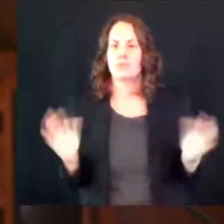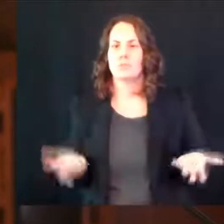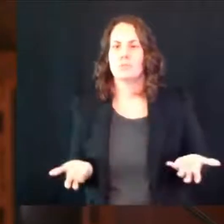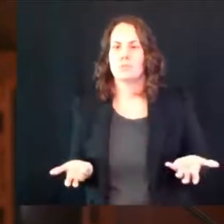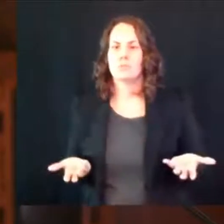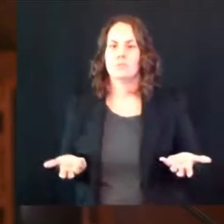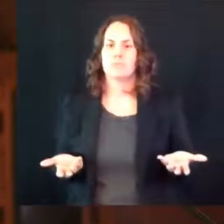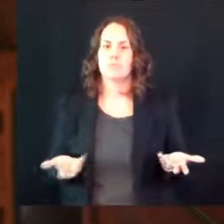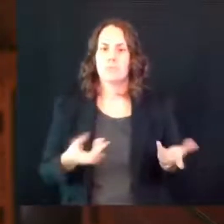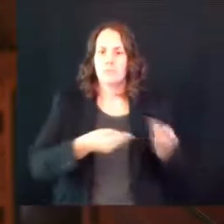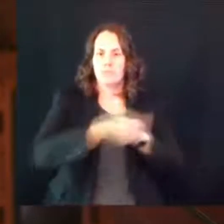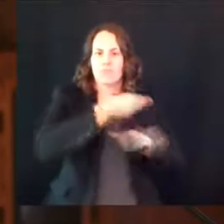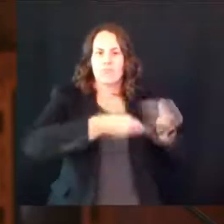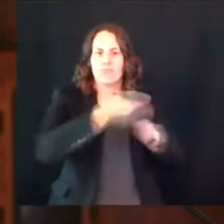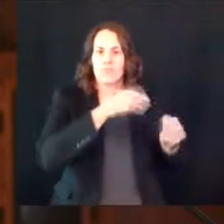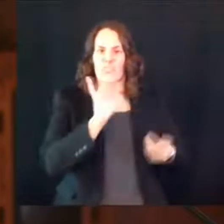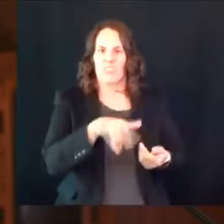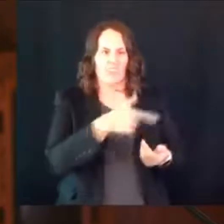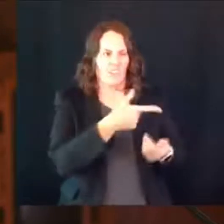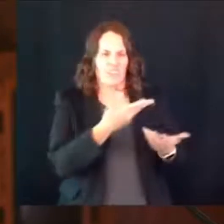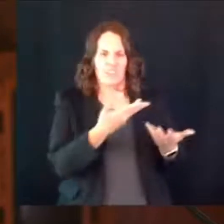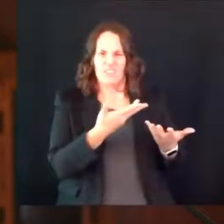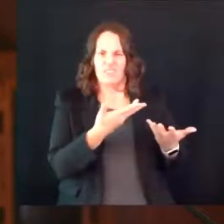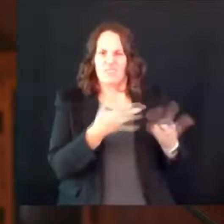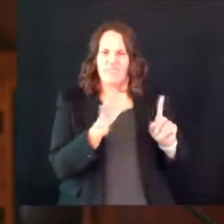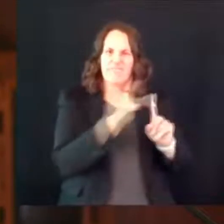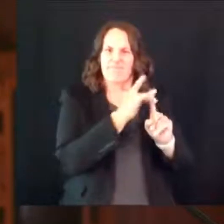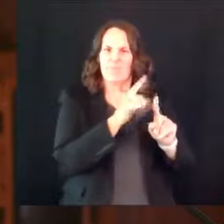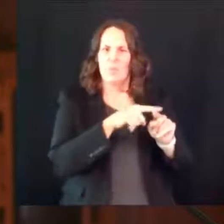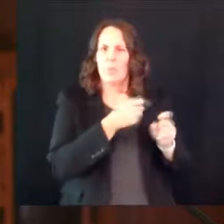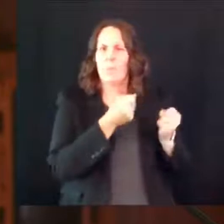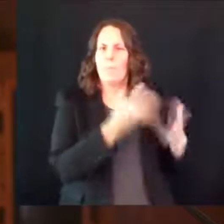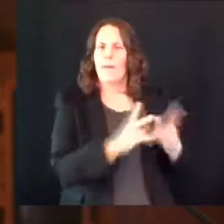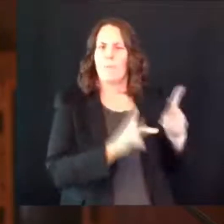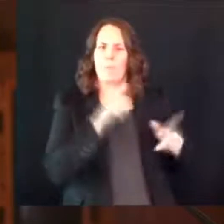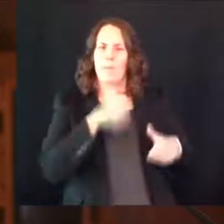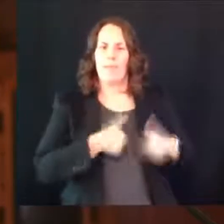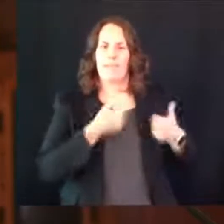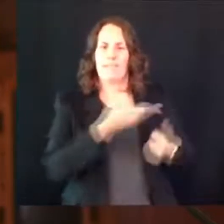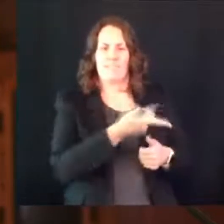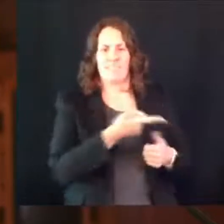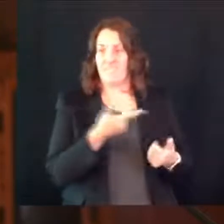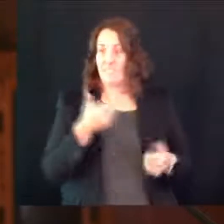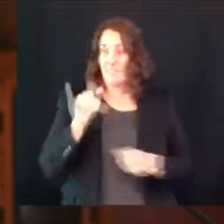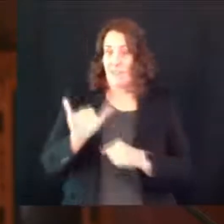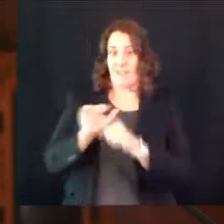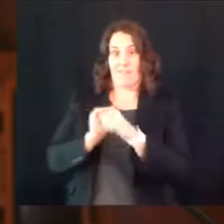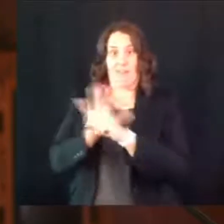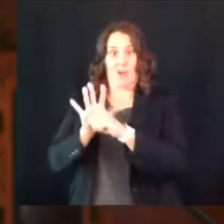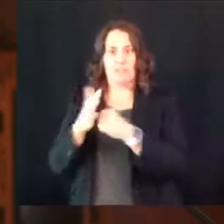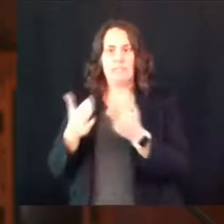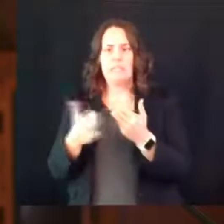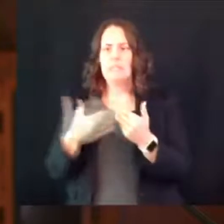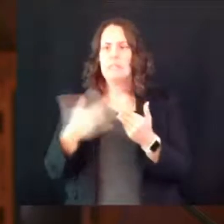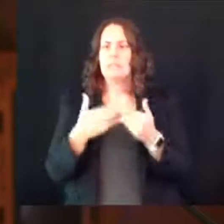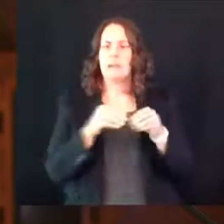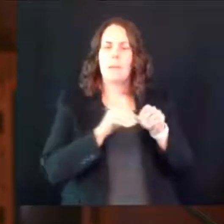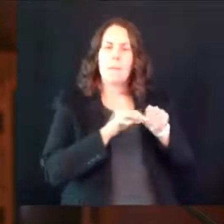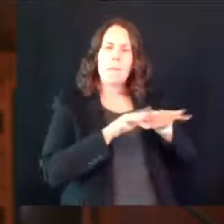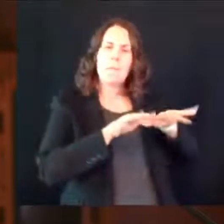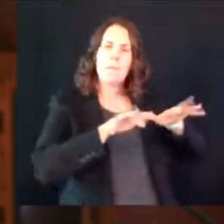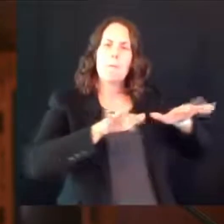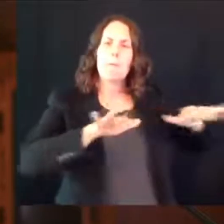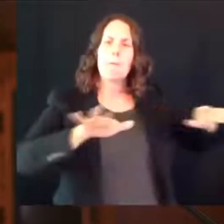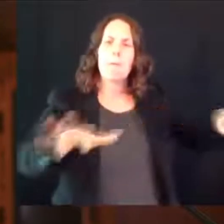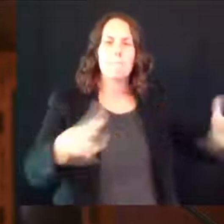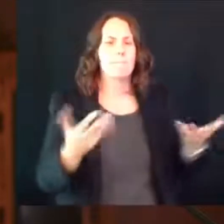see spread more easily, it is a clarion call for all of us to do the right thing,